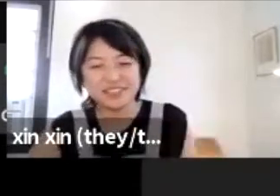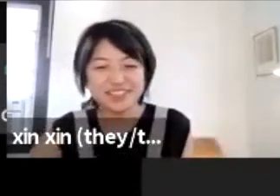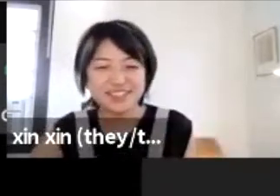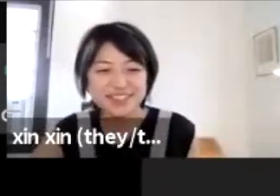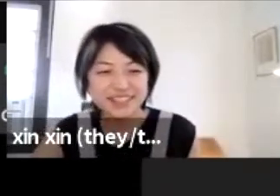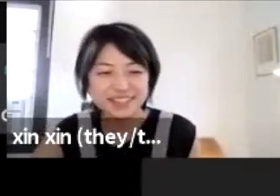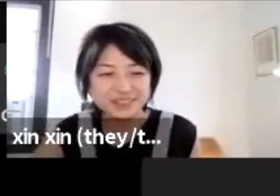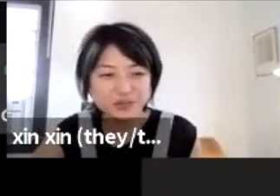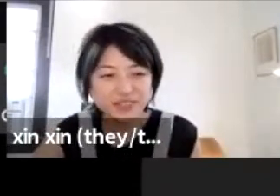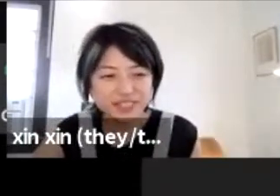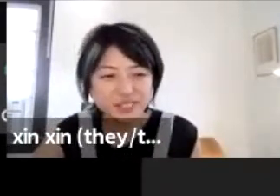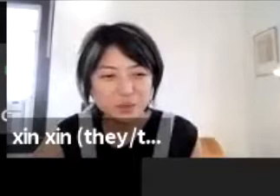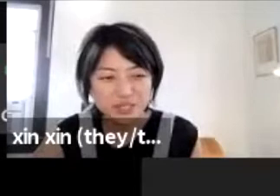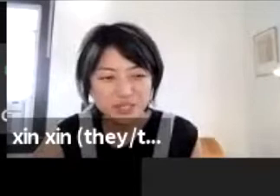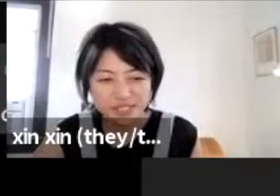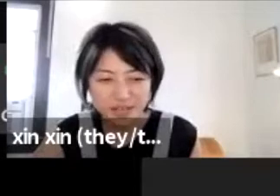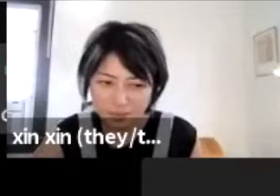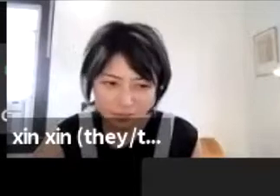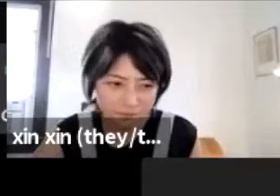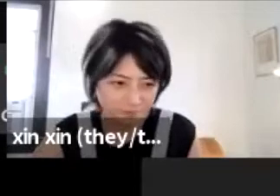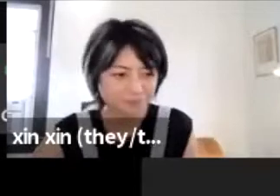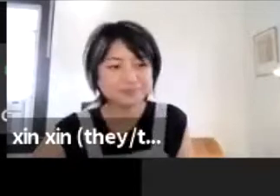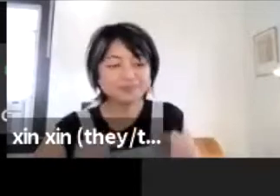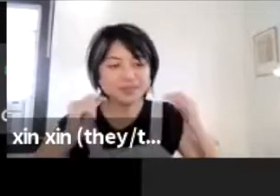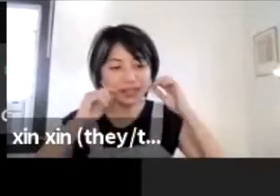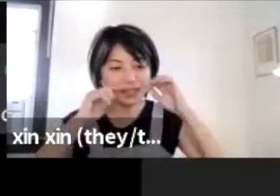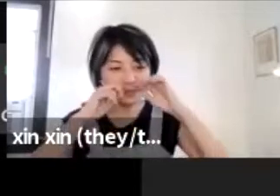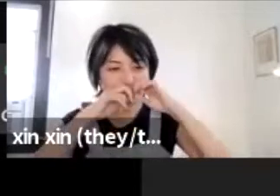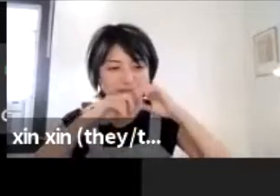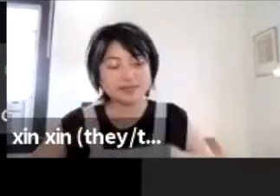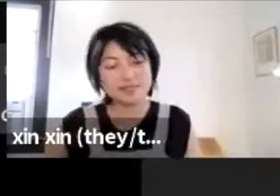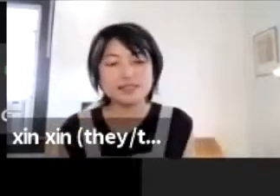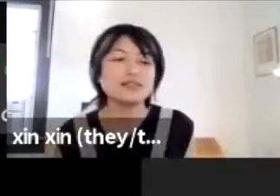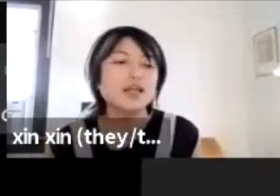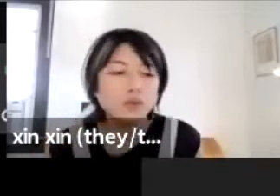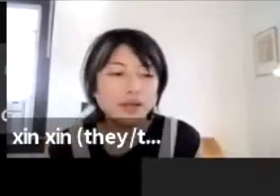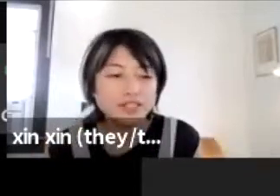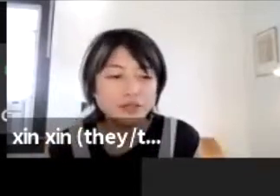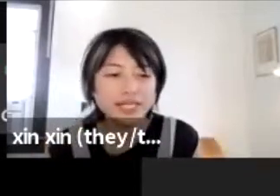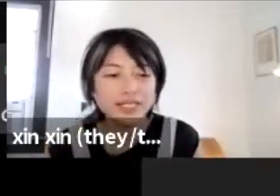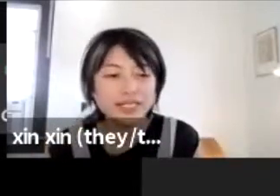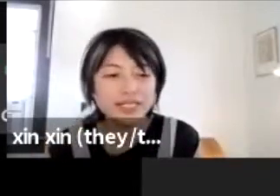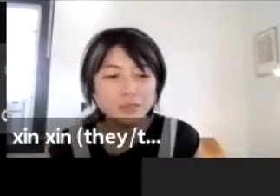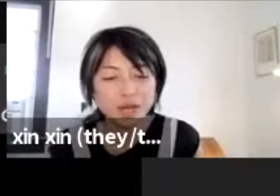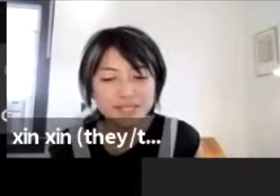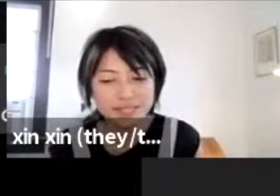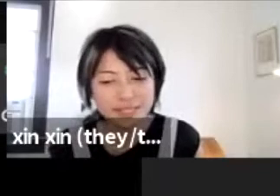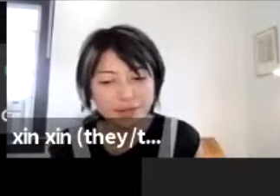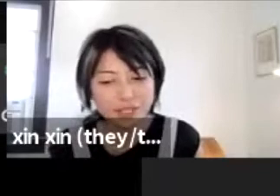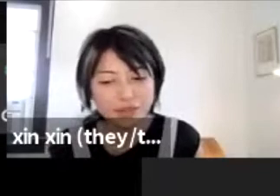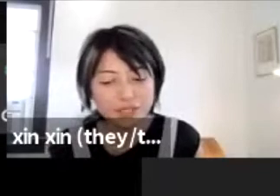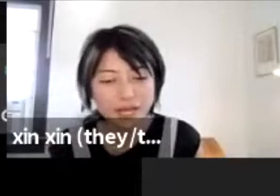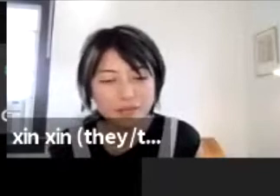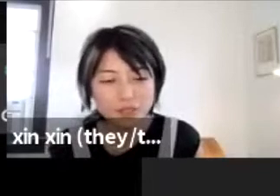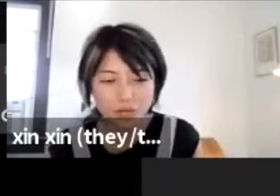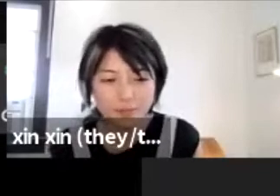so here's kind of relevant to what we just talked about. This is, we're entering like the privacy